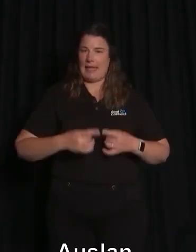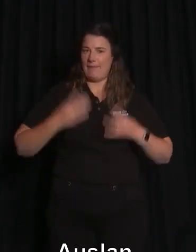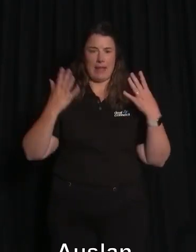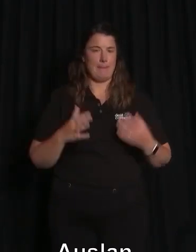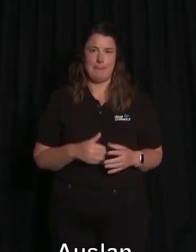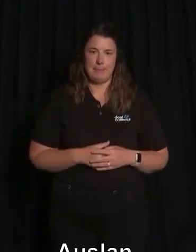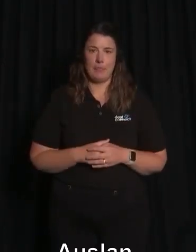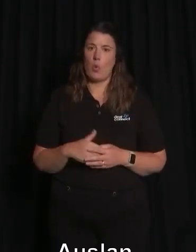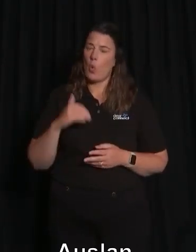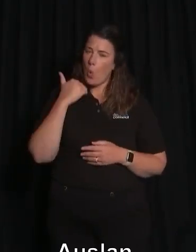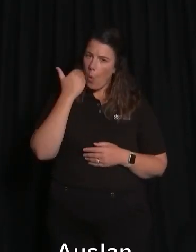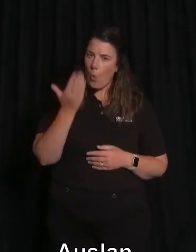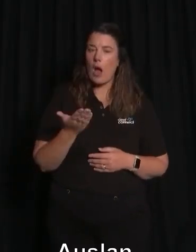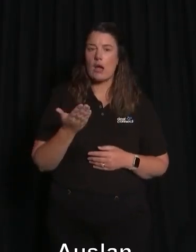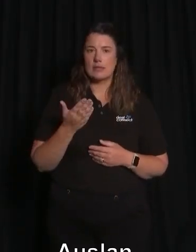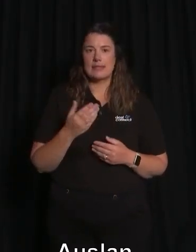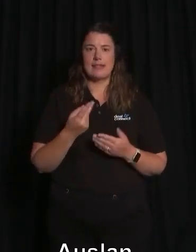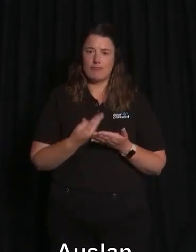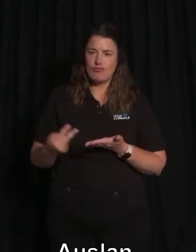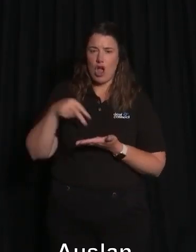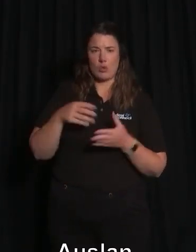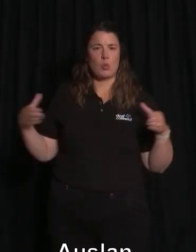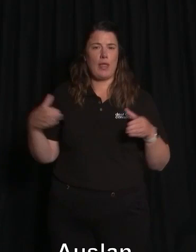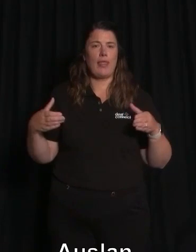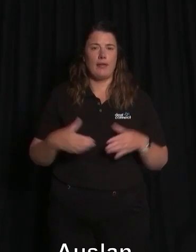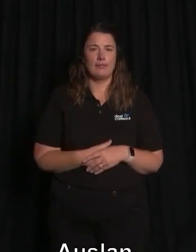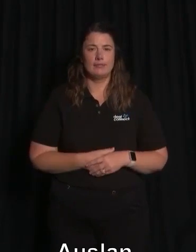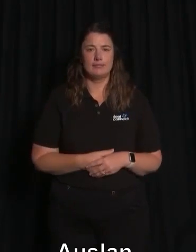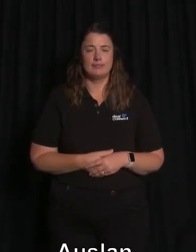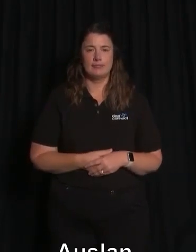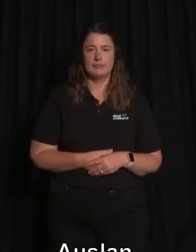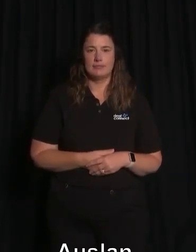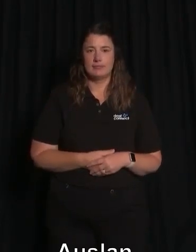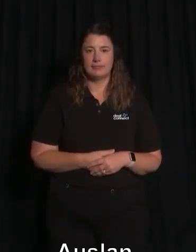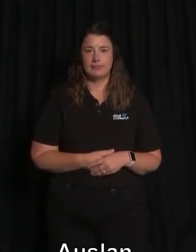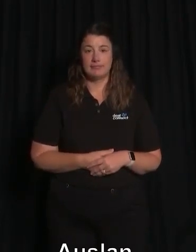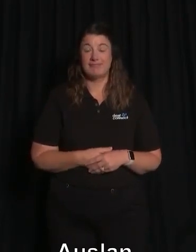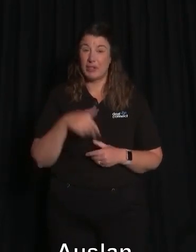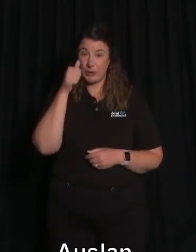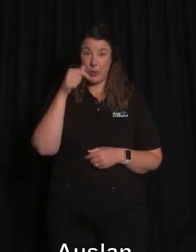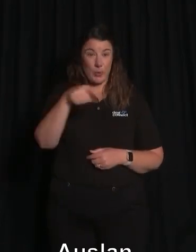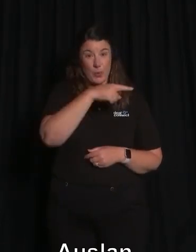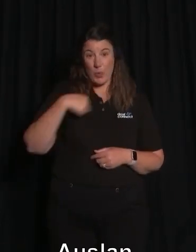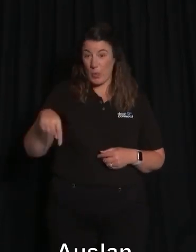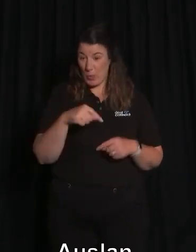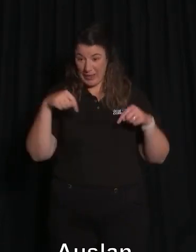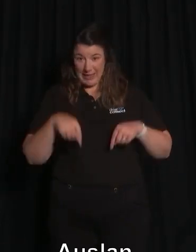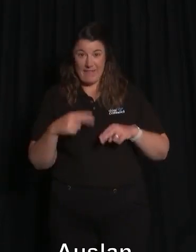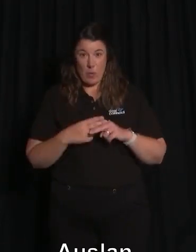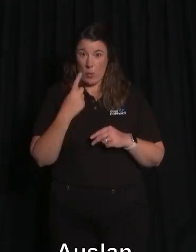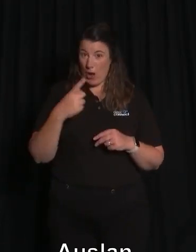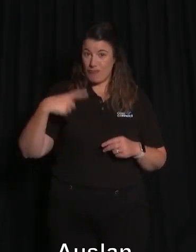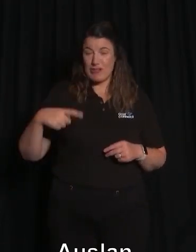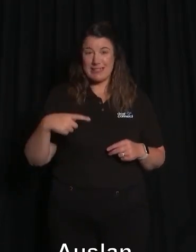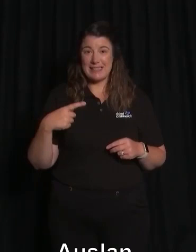up. We always rise." And I know that's the spirit in which you've all gathered here at